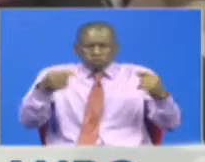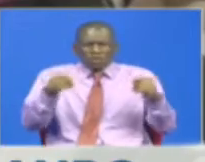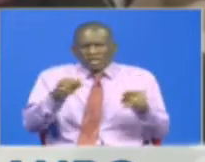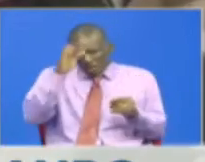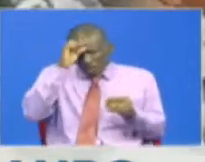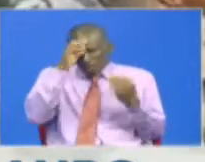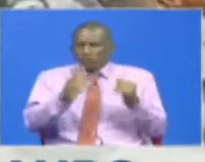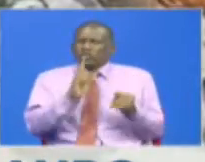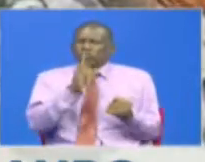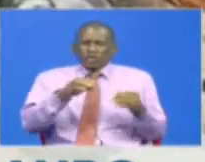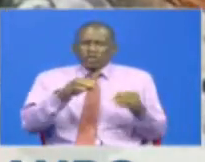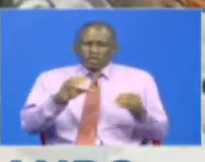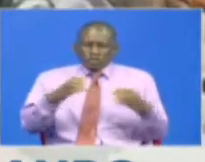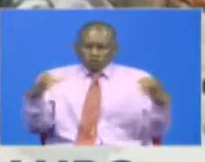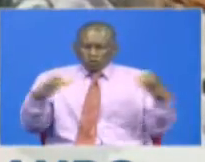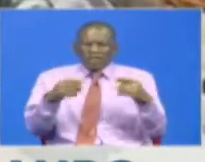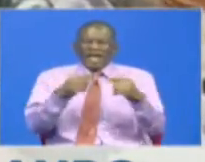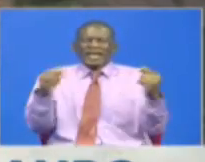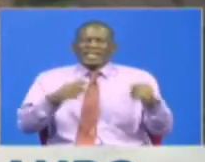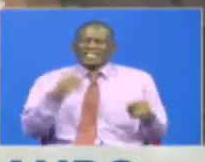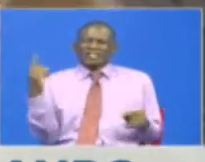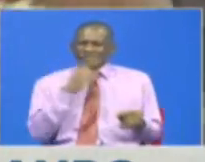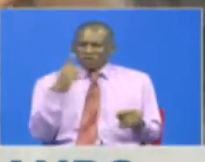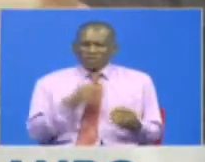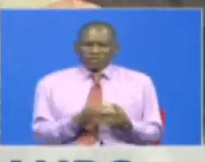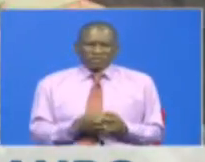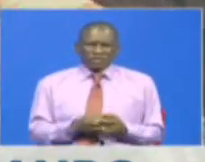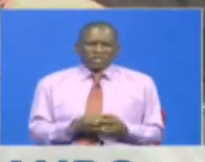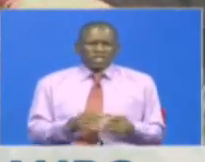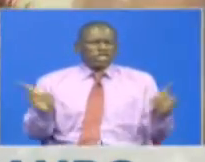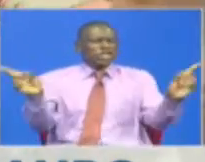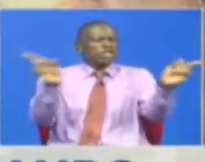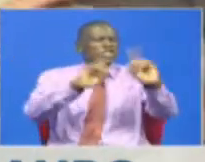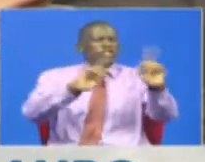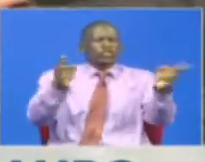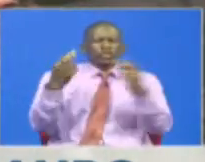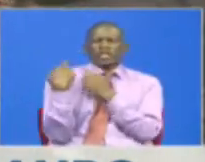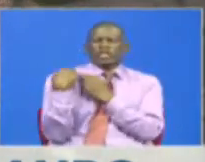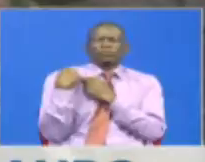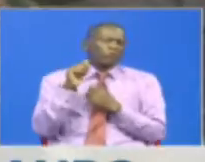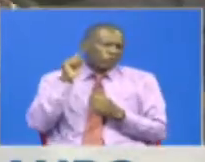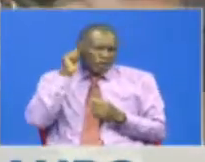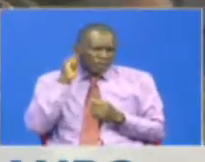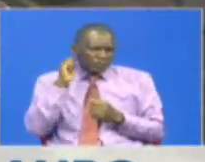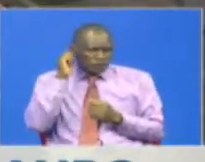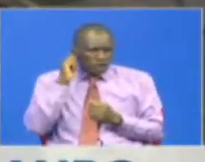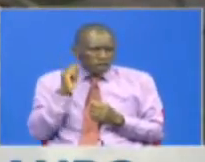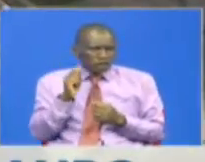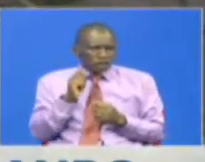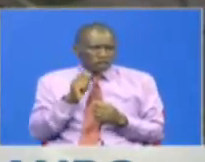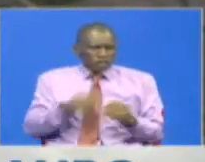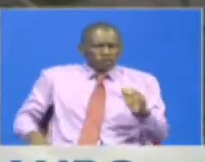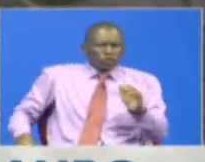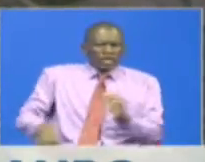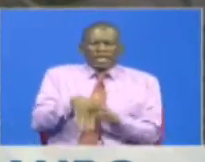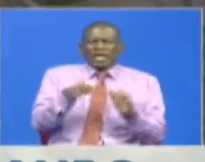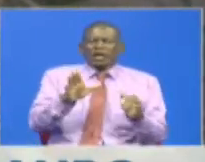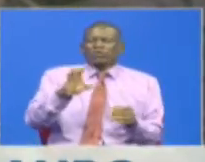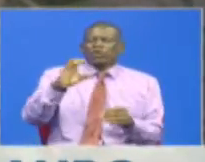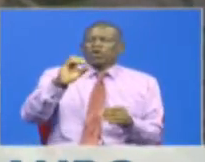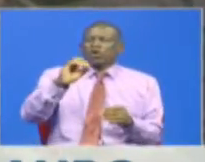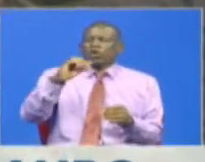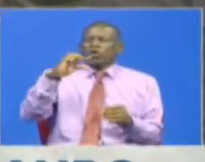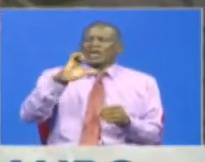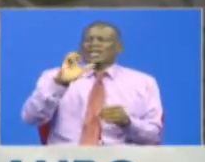the communities against violence. Sio jukumu la Kipsigis kuevict Ogiek.